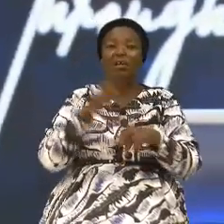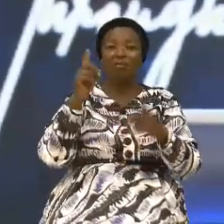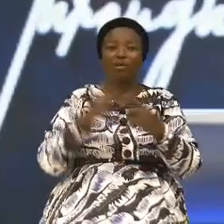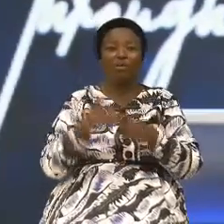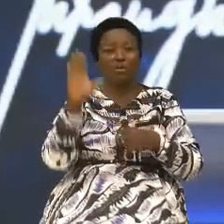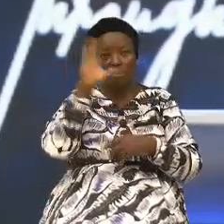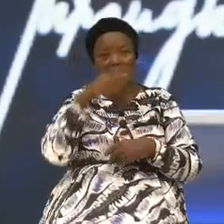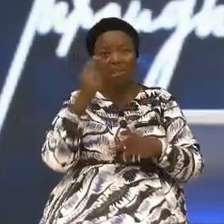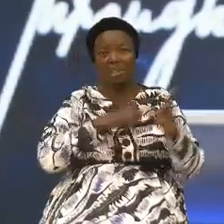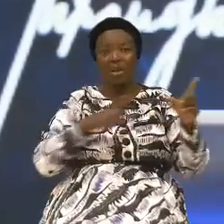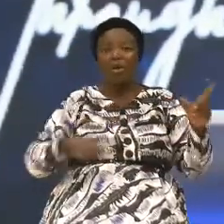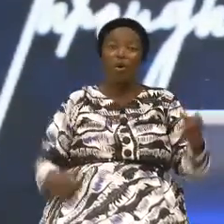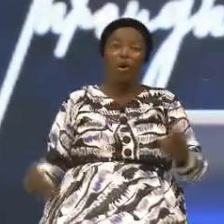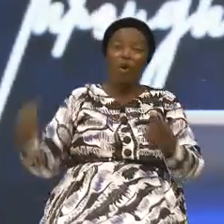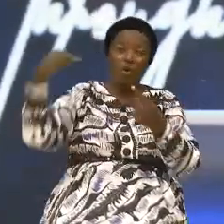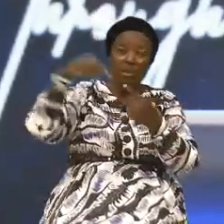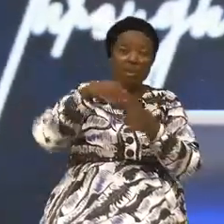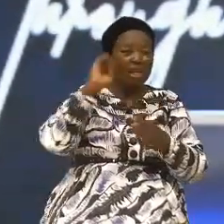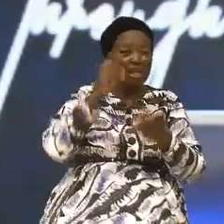and rain